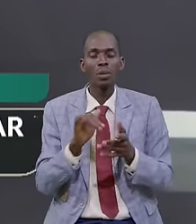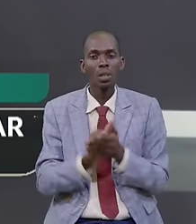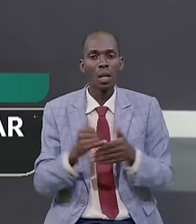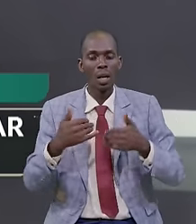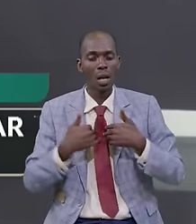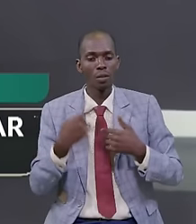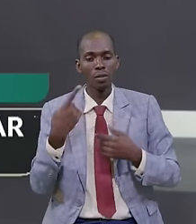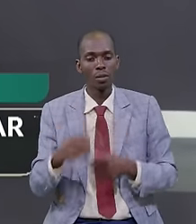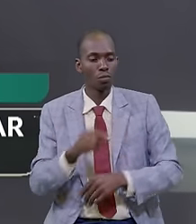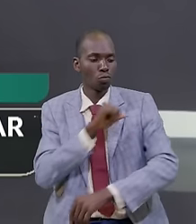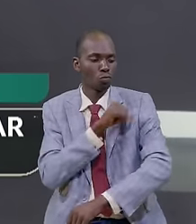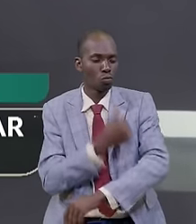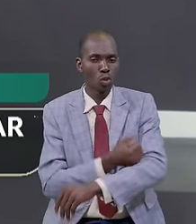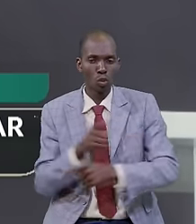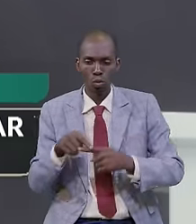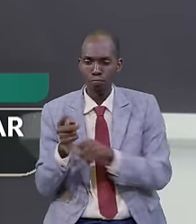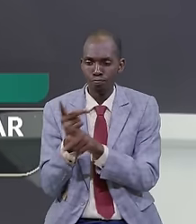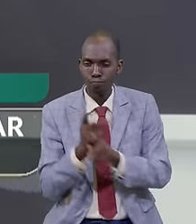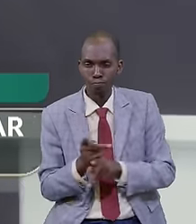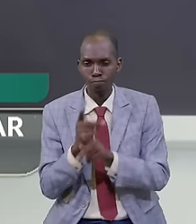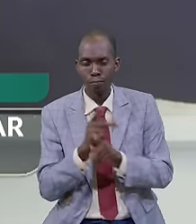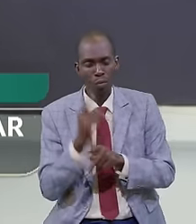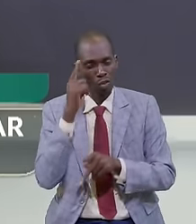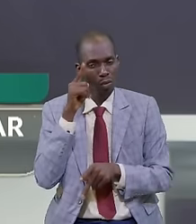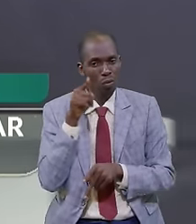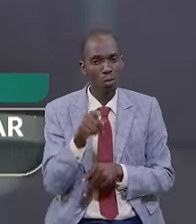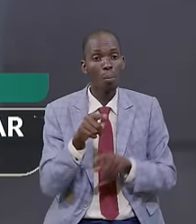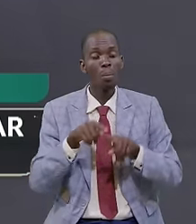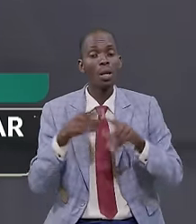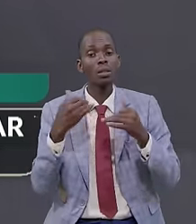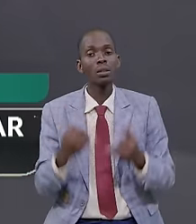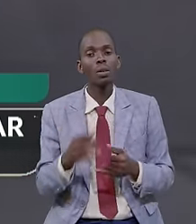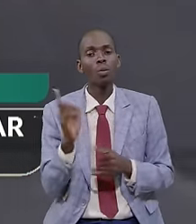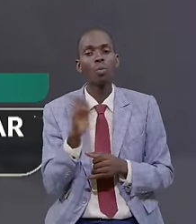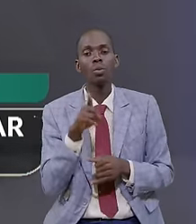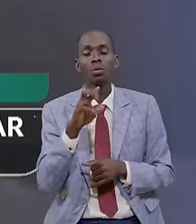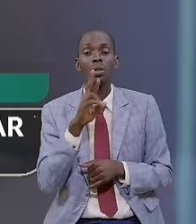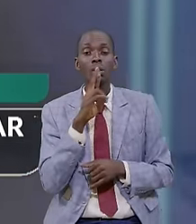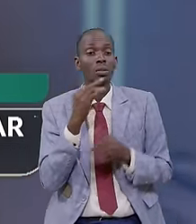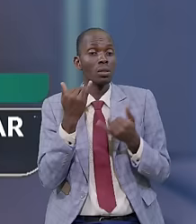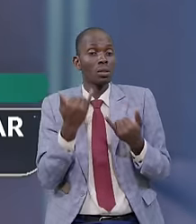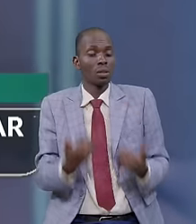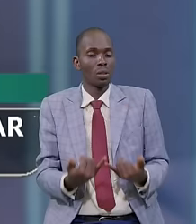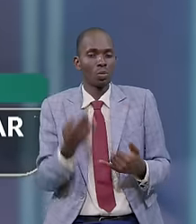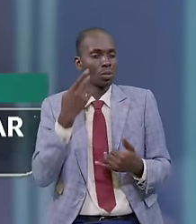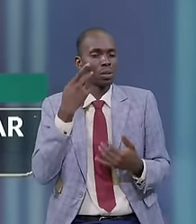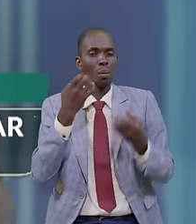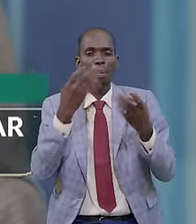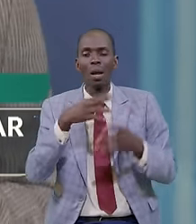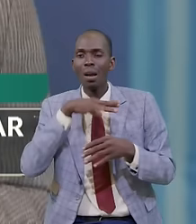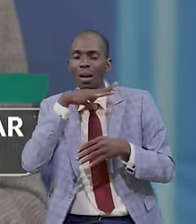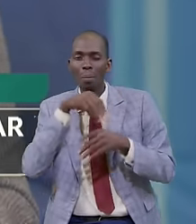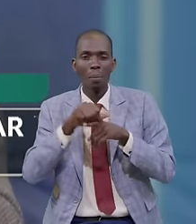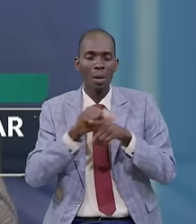supervision over you. And now you're in a place where everything is corrupt. It might be